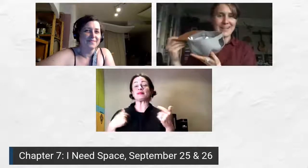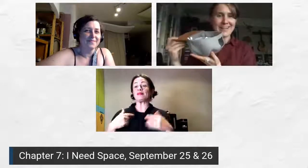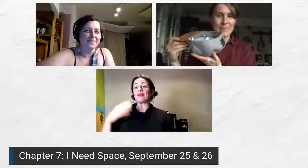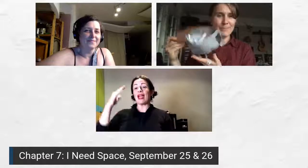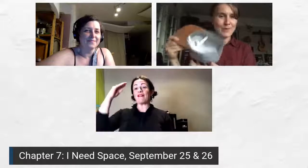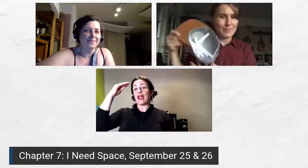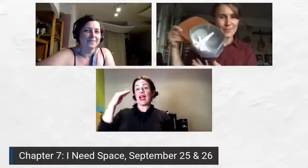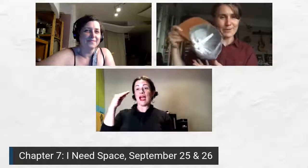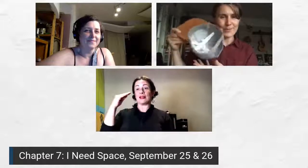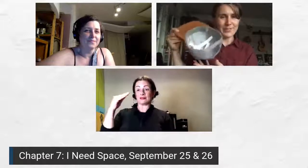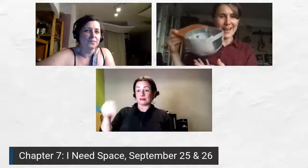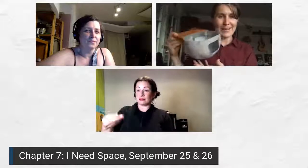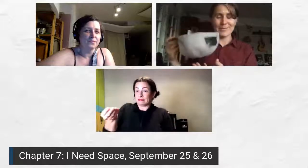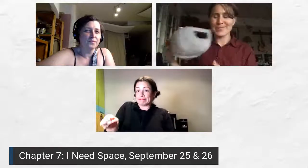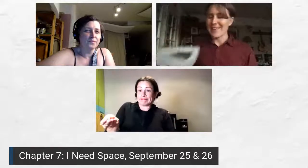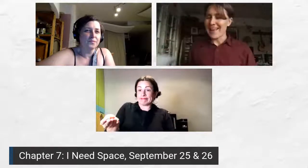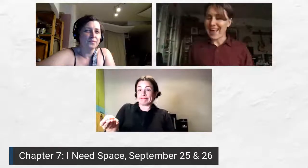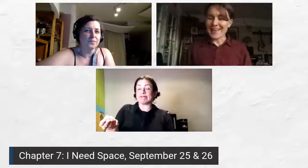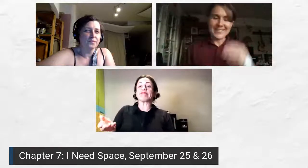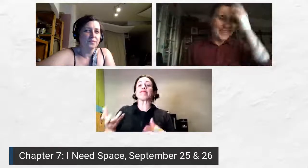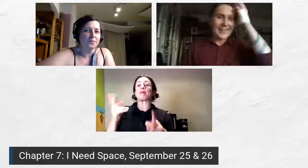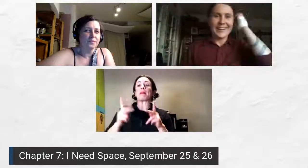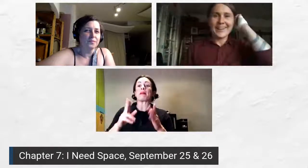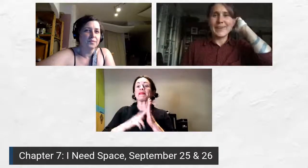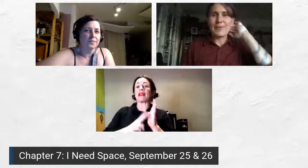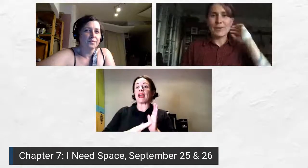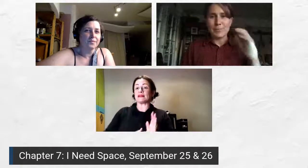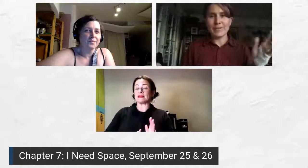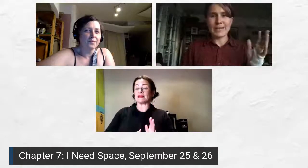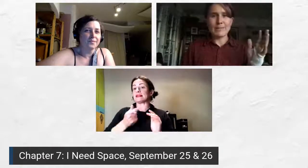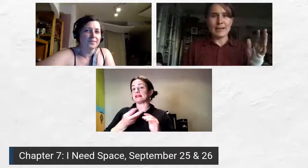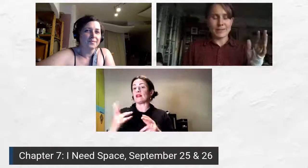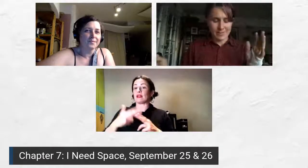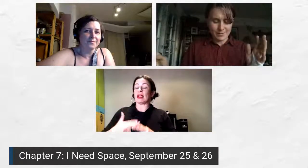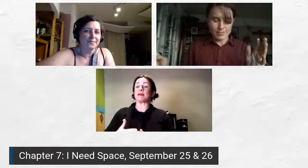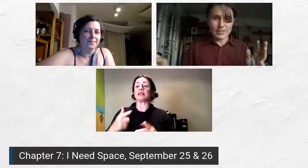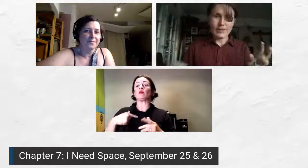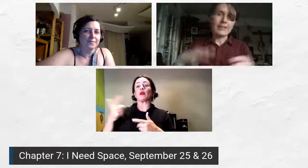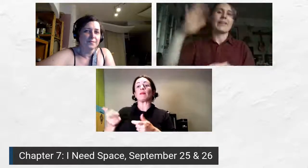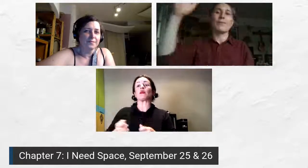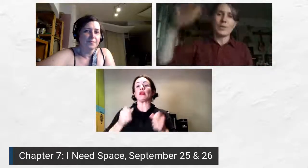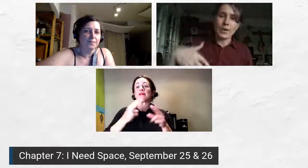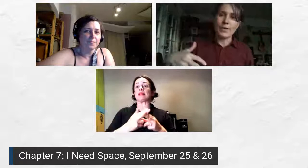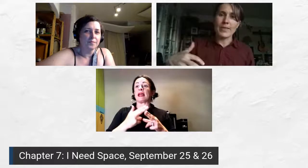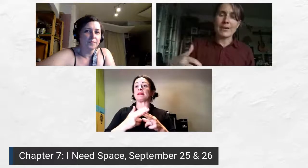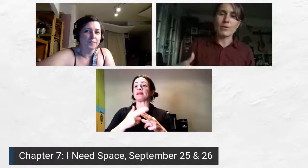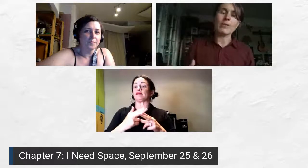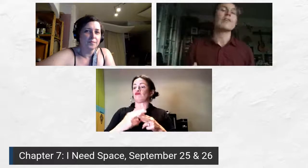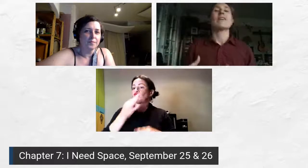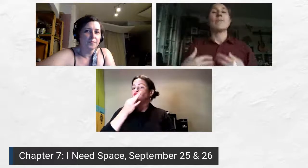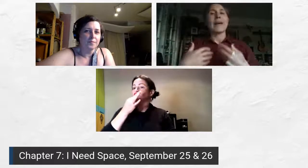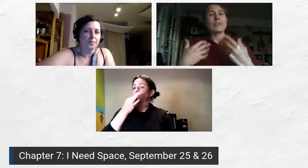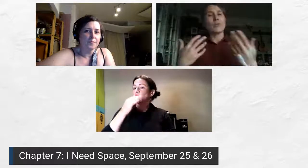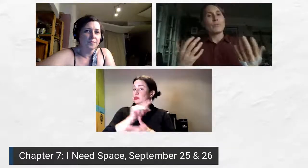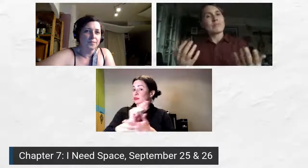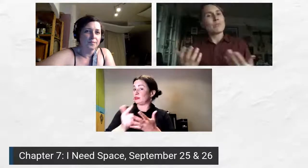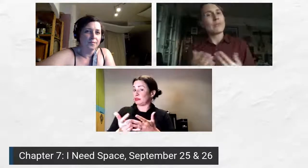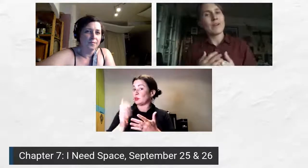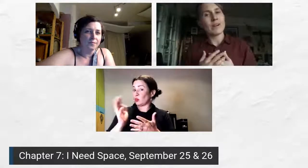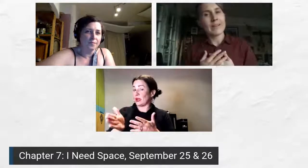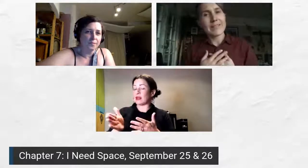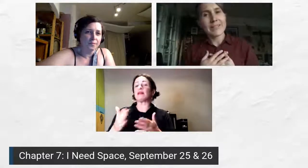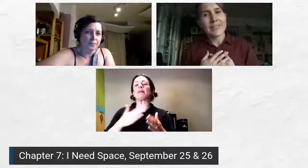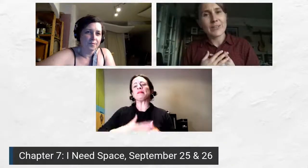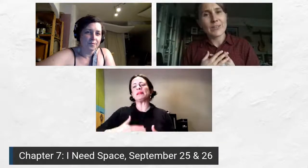People signed up. We've got a bunch of names. And we're going to pull the names out momentarily. We'll go in that order. We ask you please to